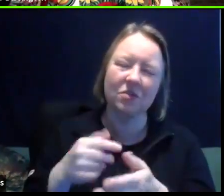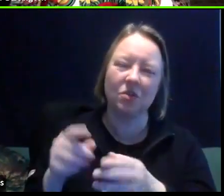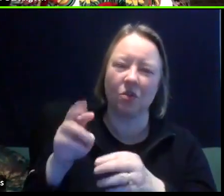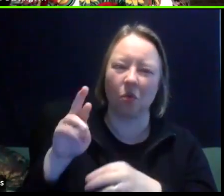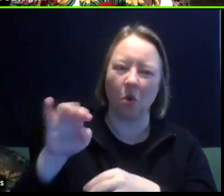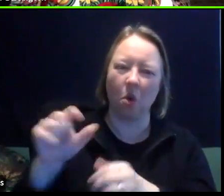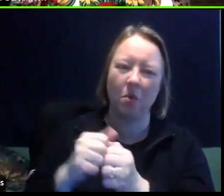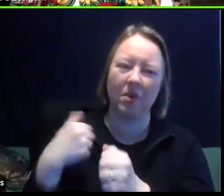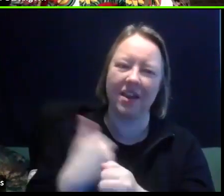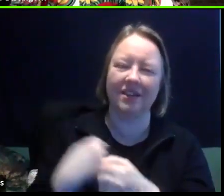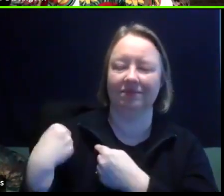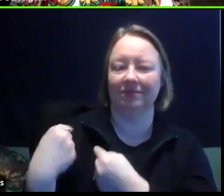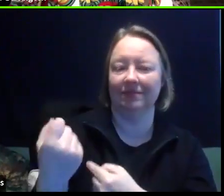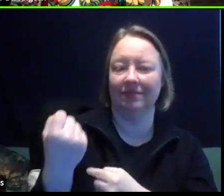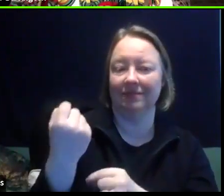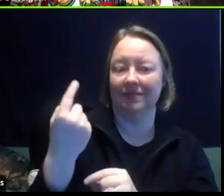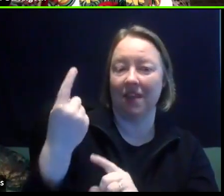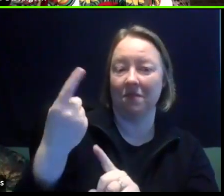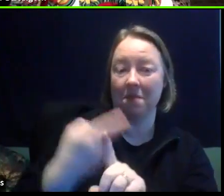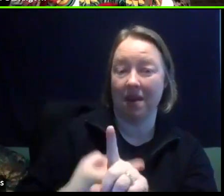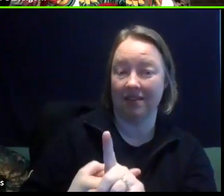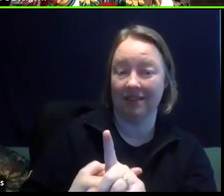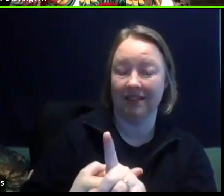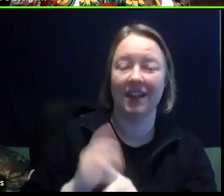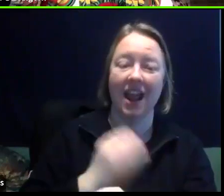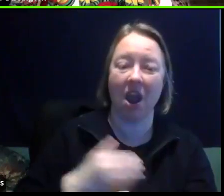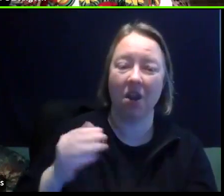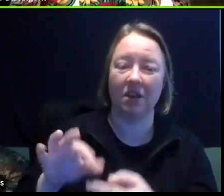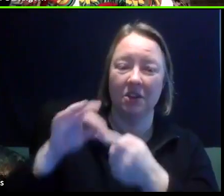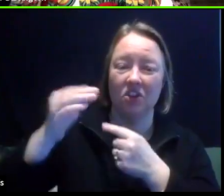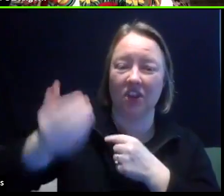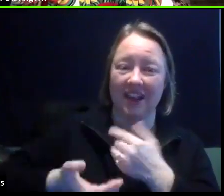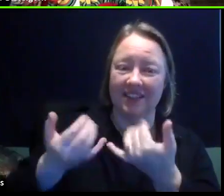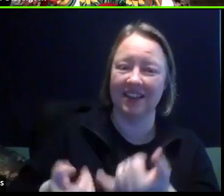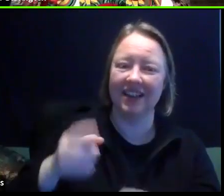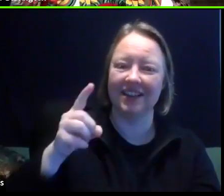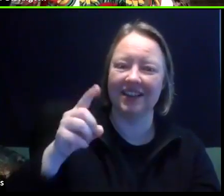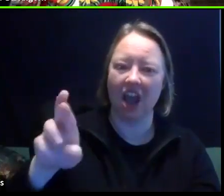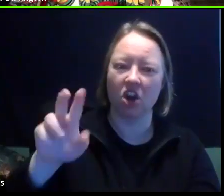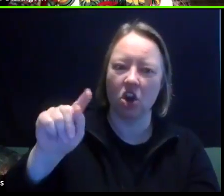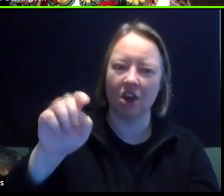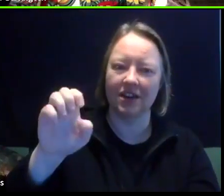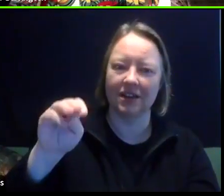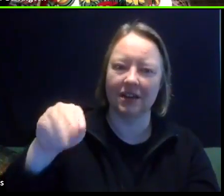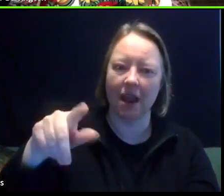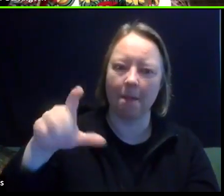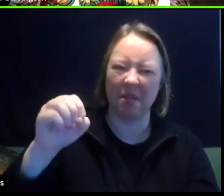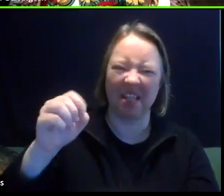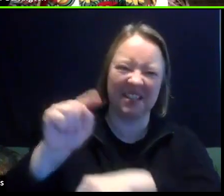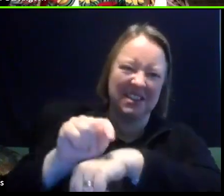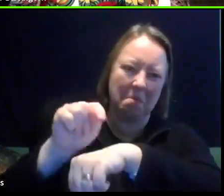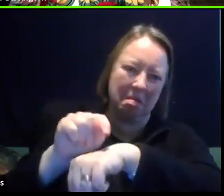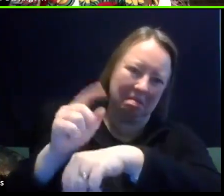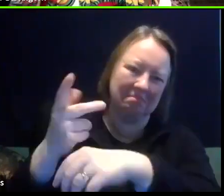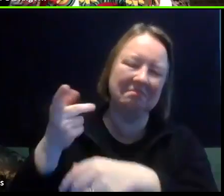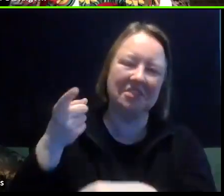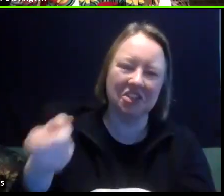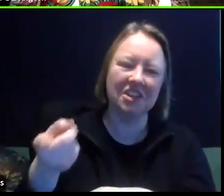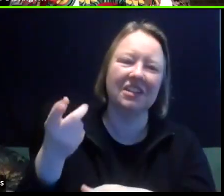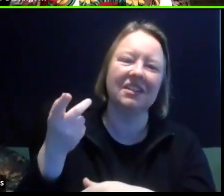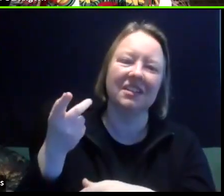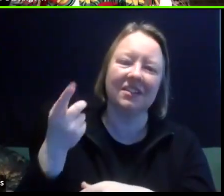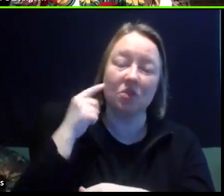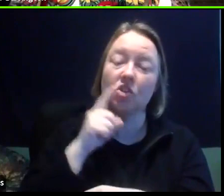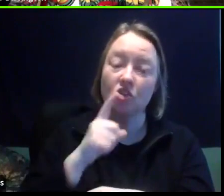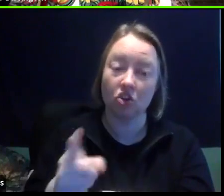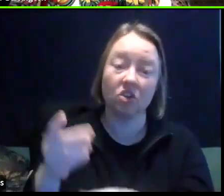for the last 11 months. And our guest today is Dr. Temple. And she has definitely